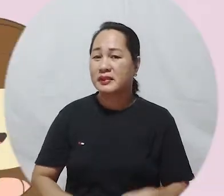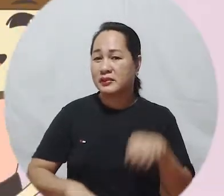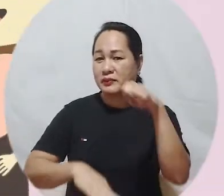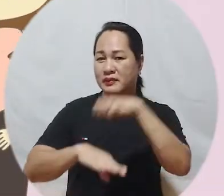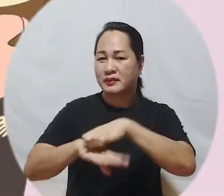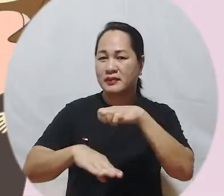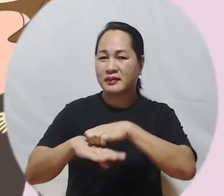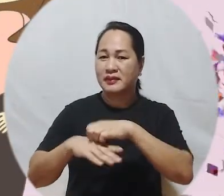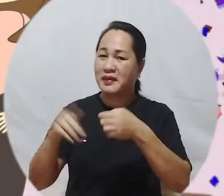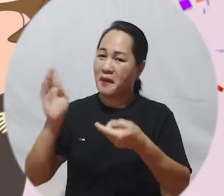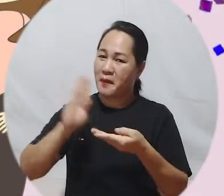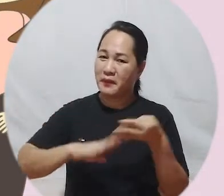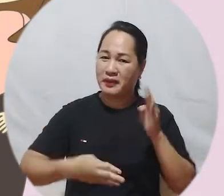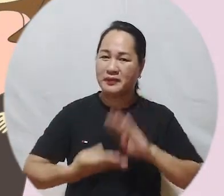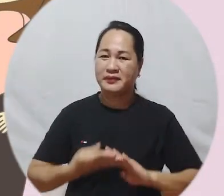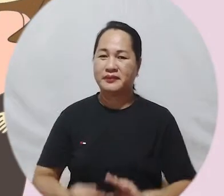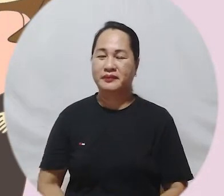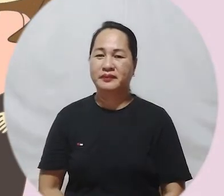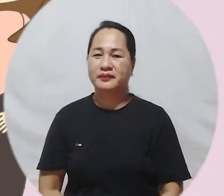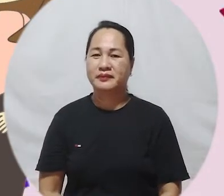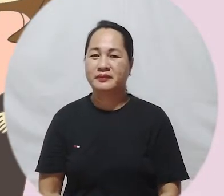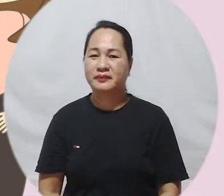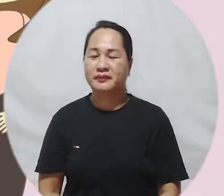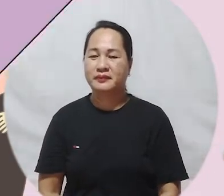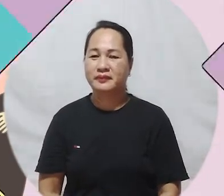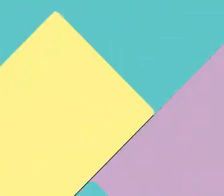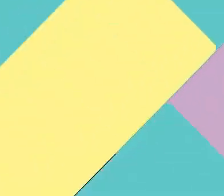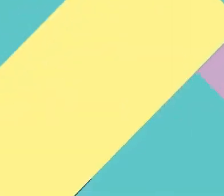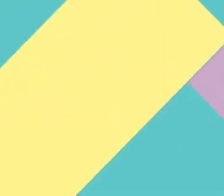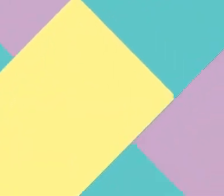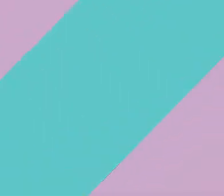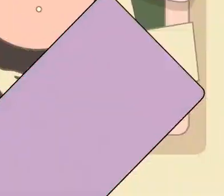be my English buddy.